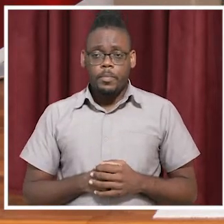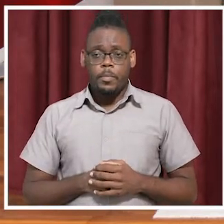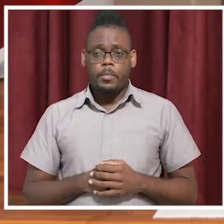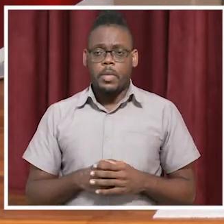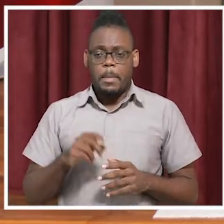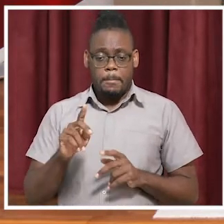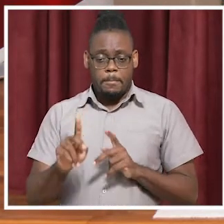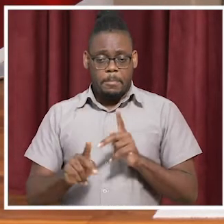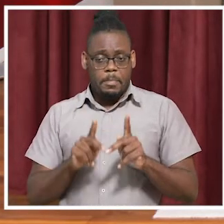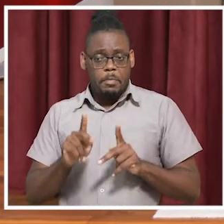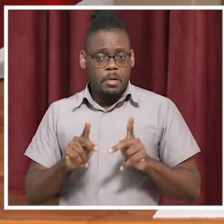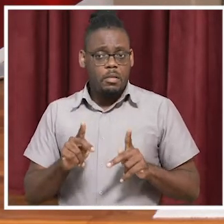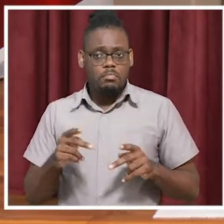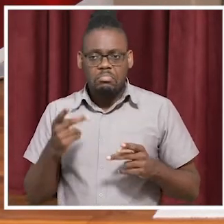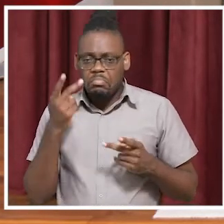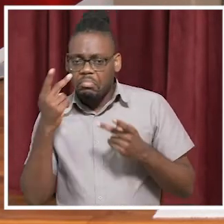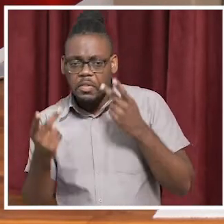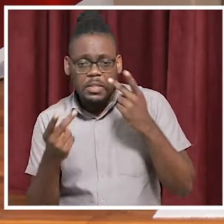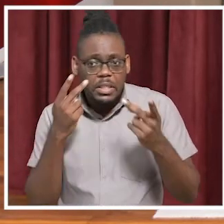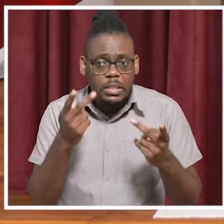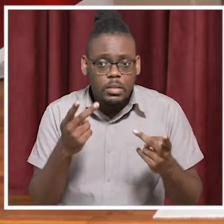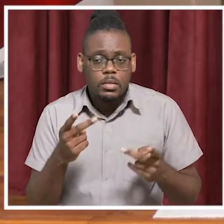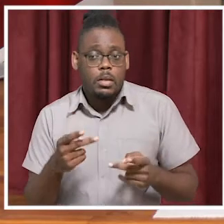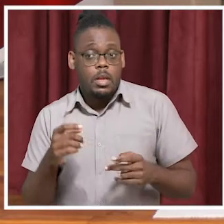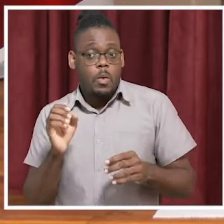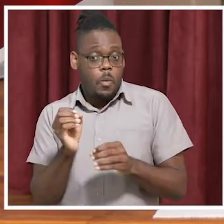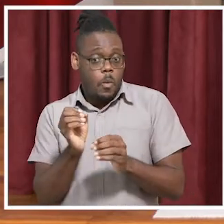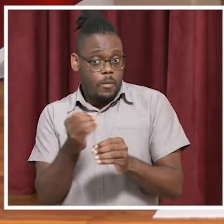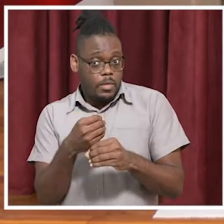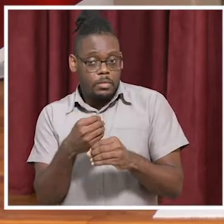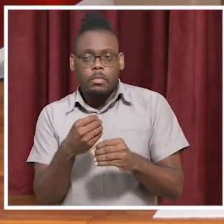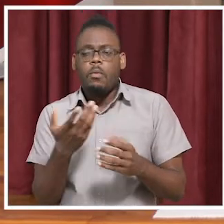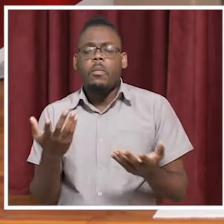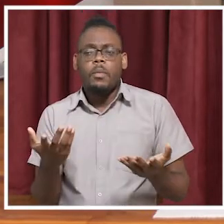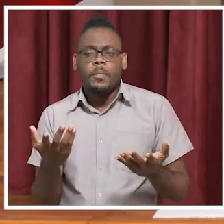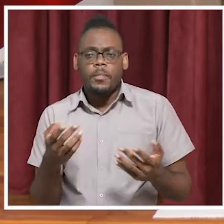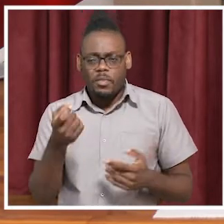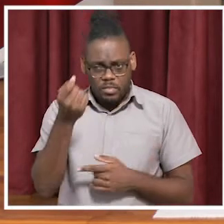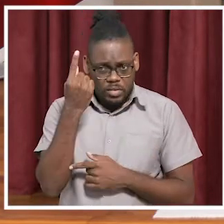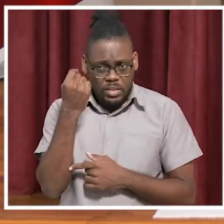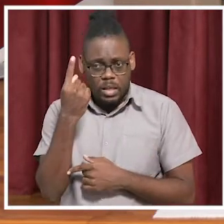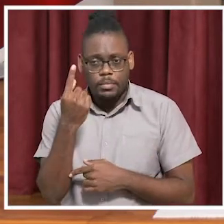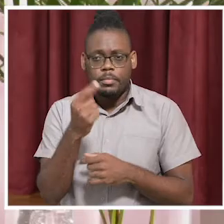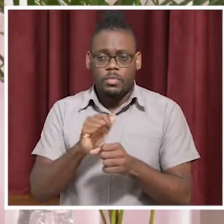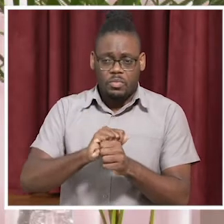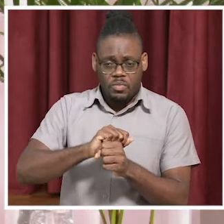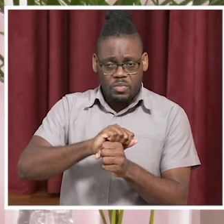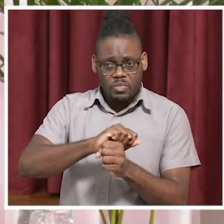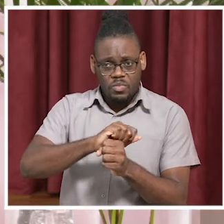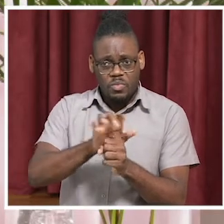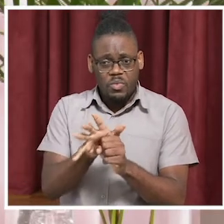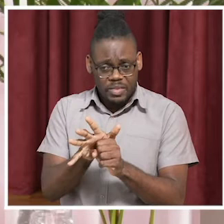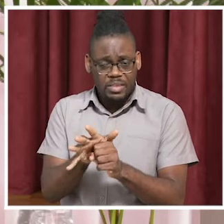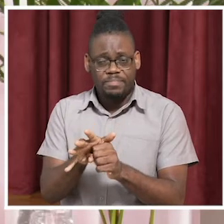in. With COVID, as you can understand, there are more persons visiting our offices because there's a date of need out